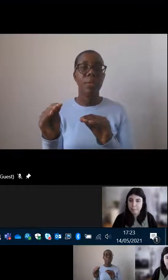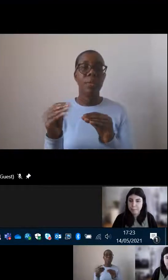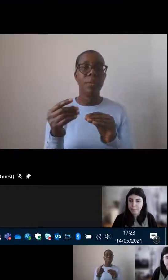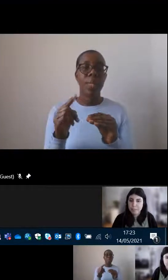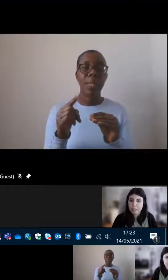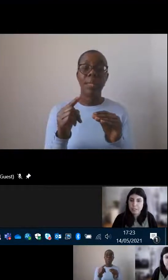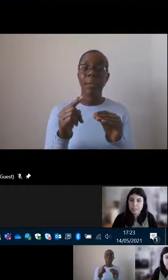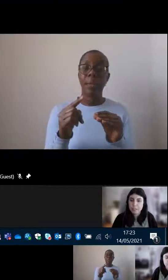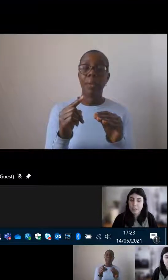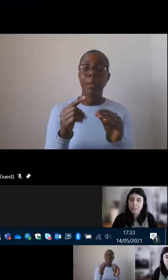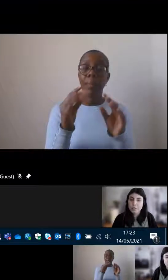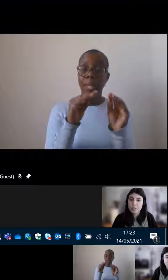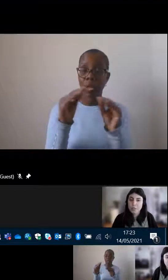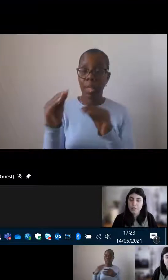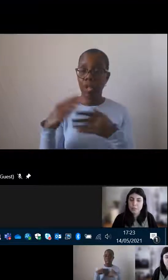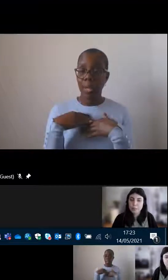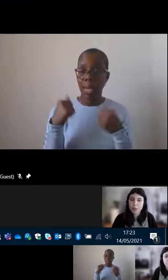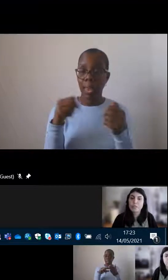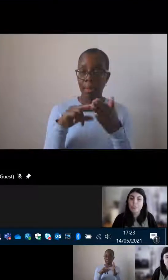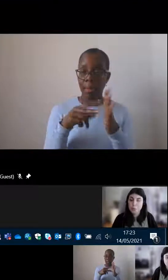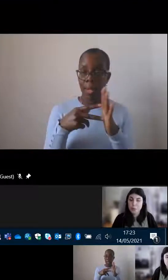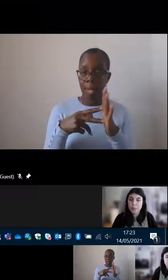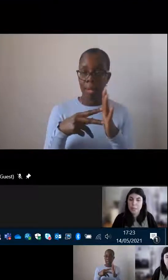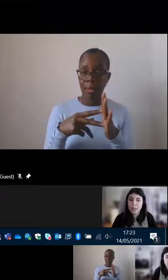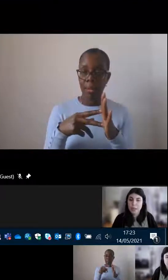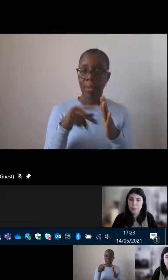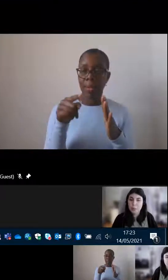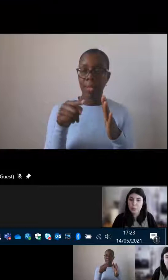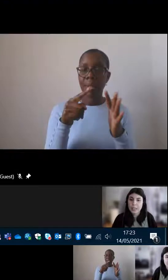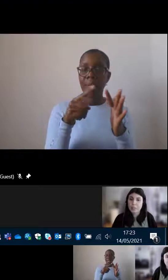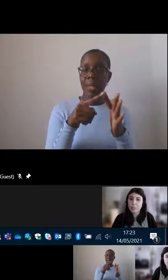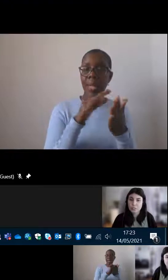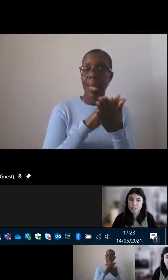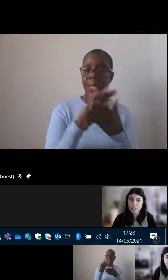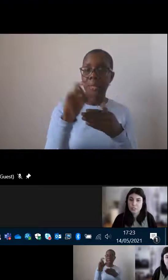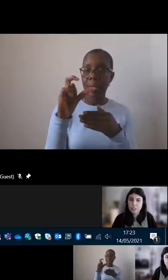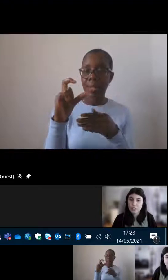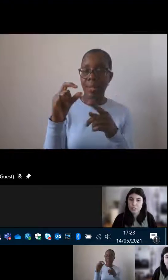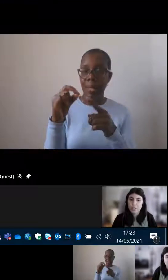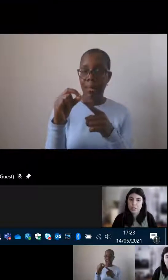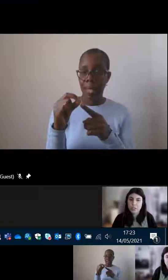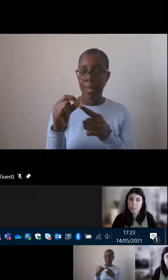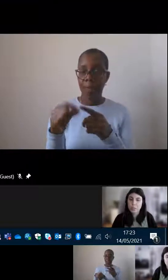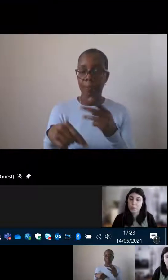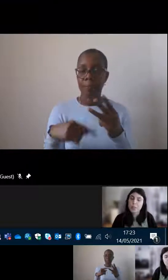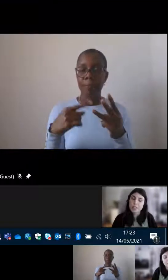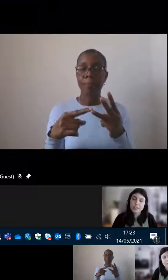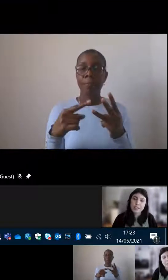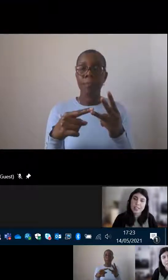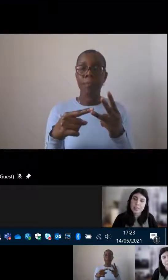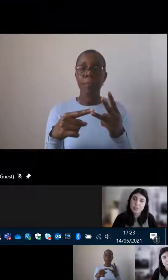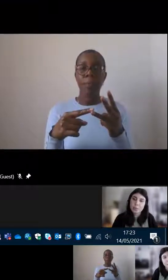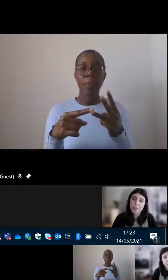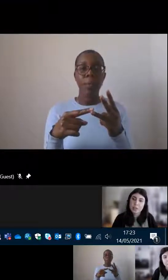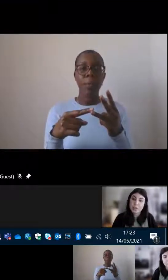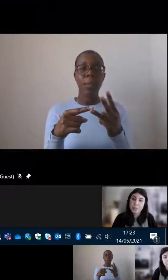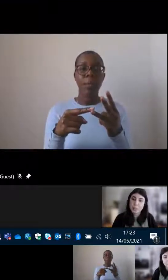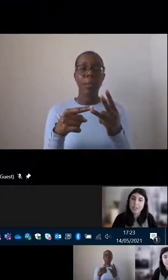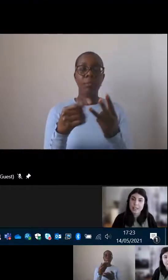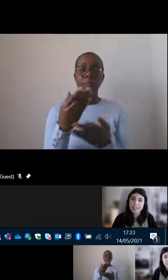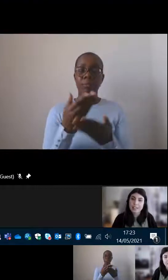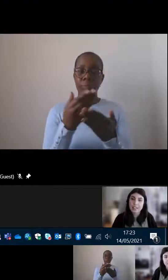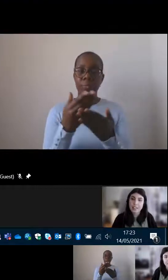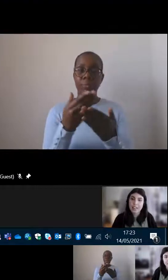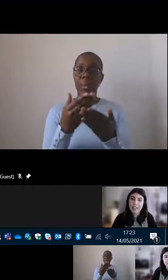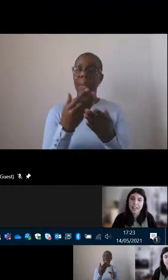EHCP. They also offer support about exclusions. So this is in cases where the